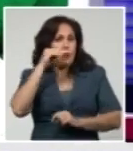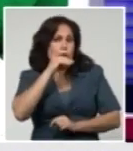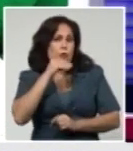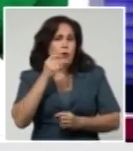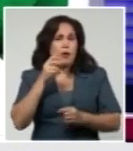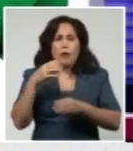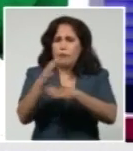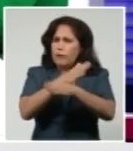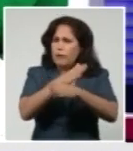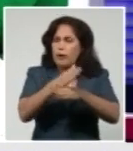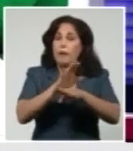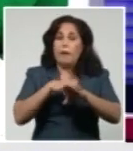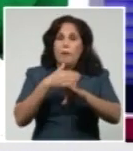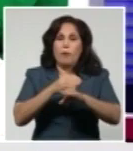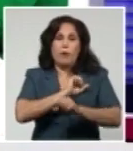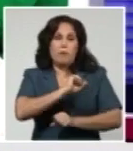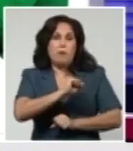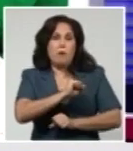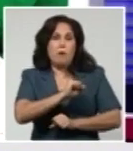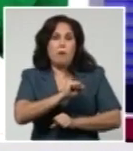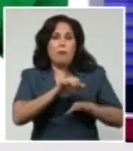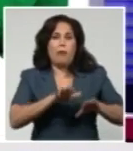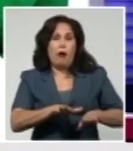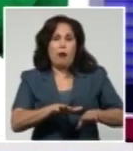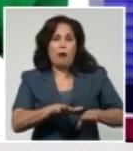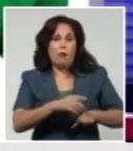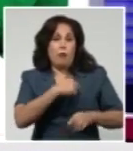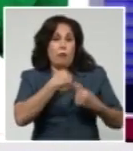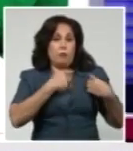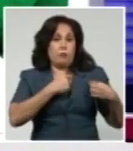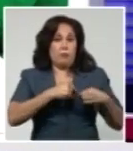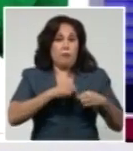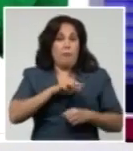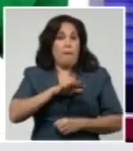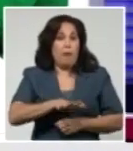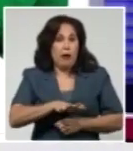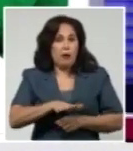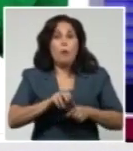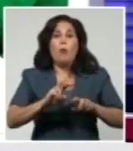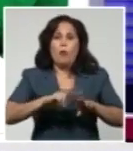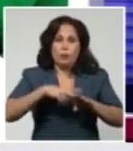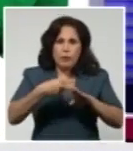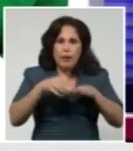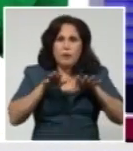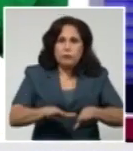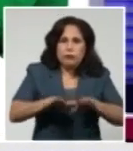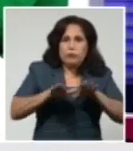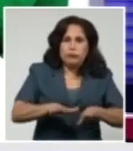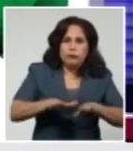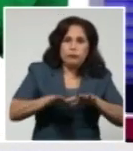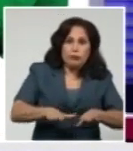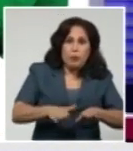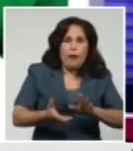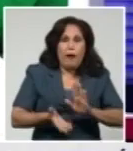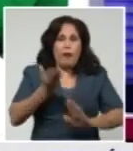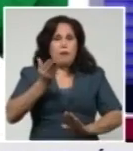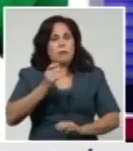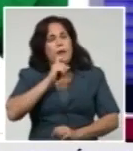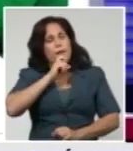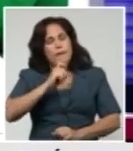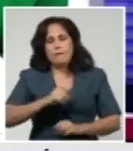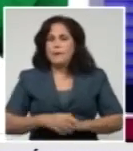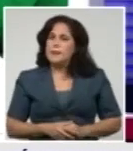We offer our condolences to her family and friends. We are deeply saddened by this patient's